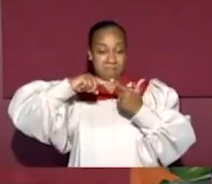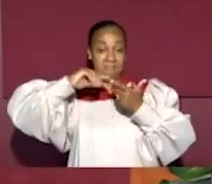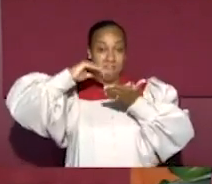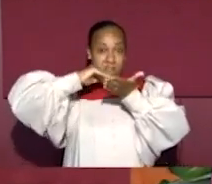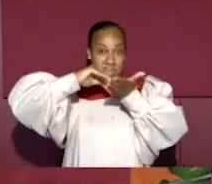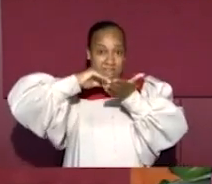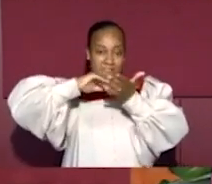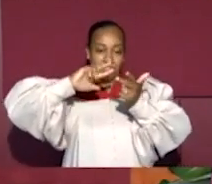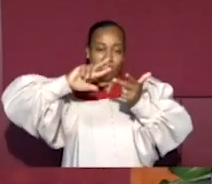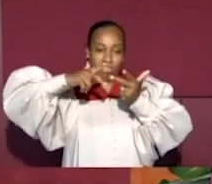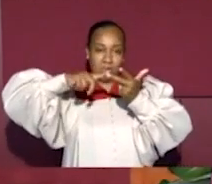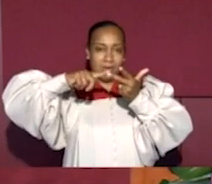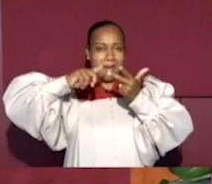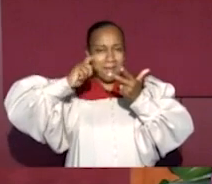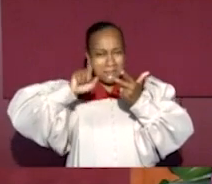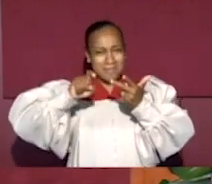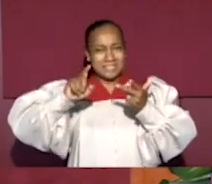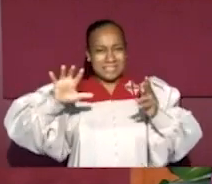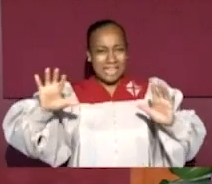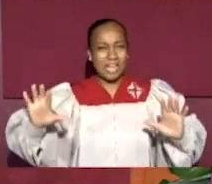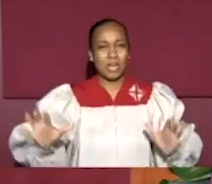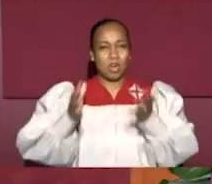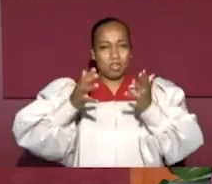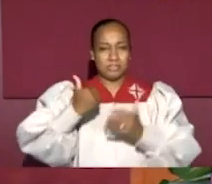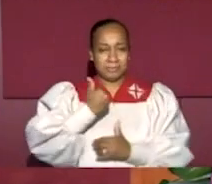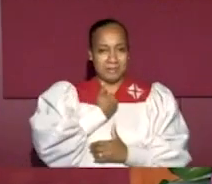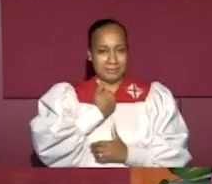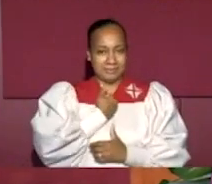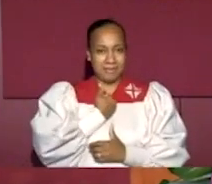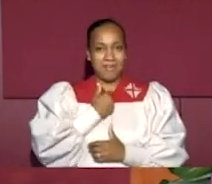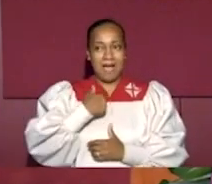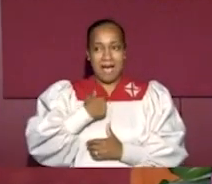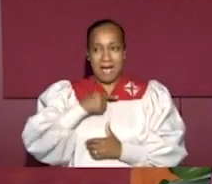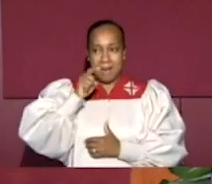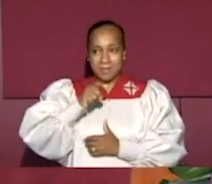I must encourage myself.